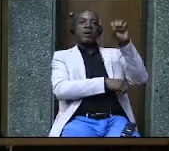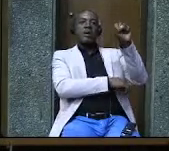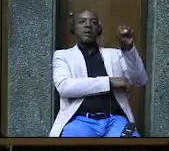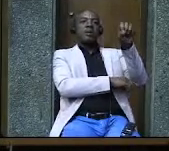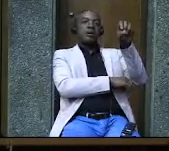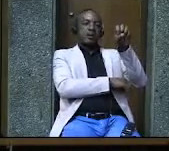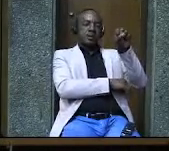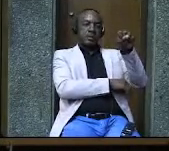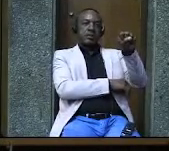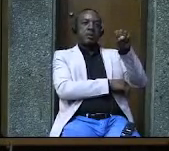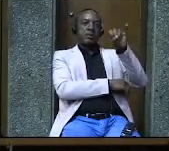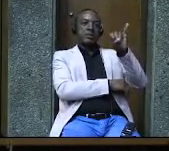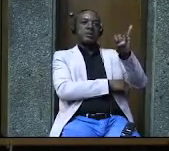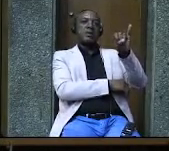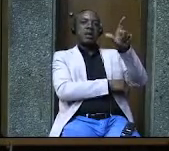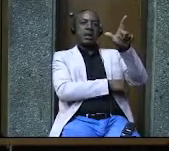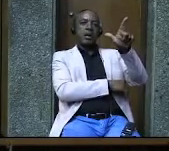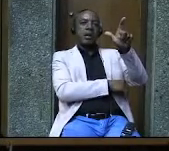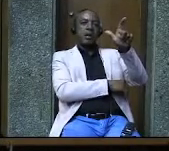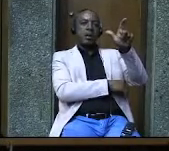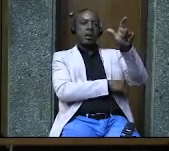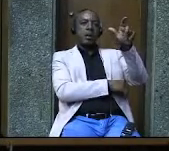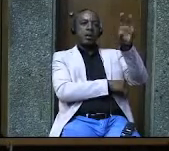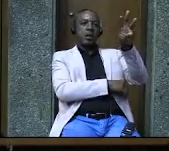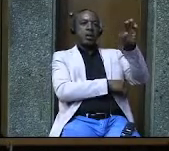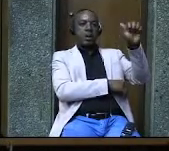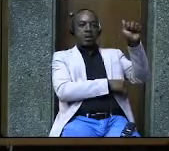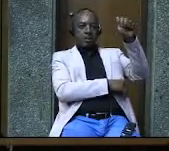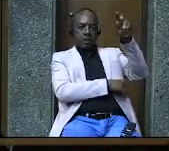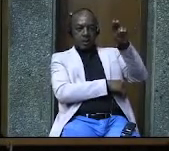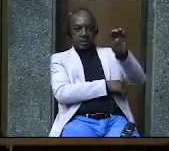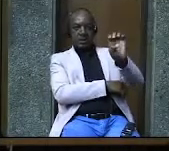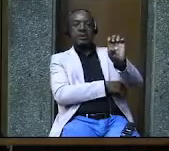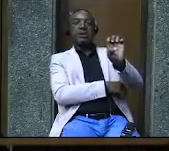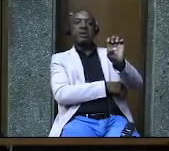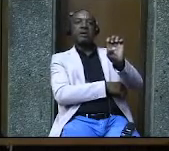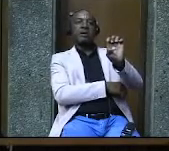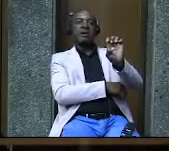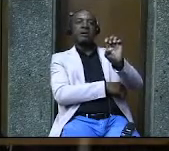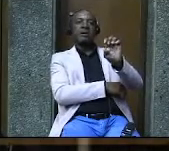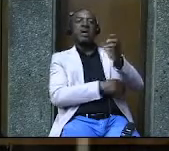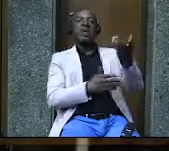la ngizalelwe khona. Engicabanga ukuthi ngizafela khona futhi.